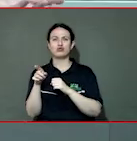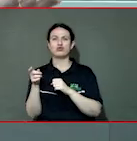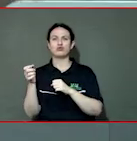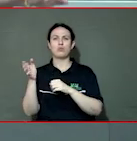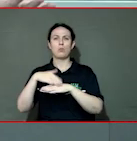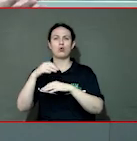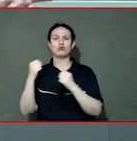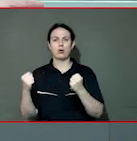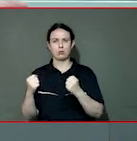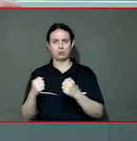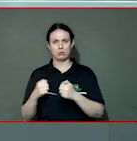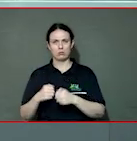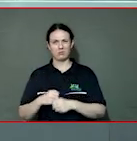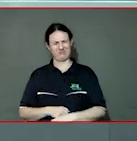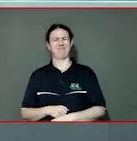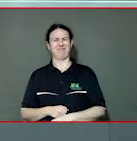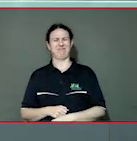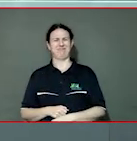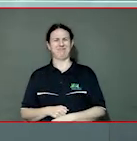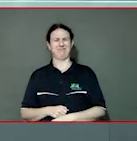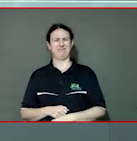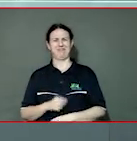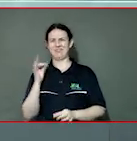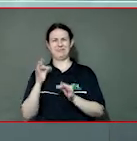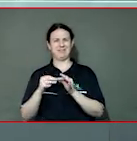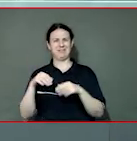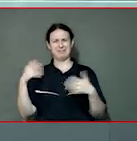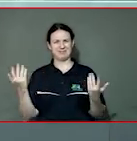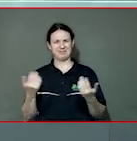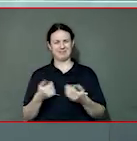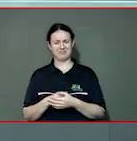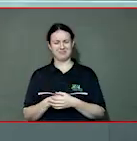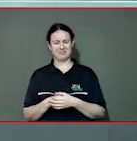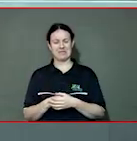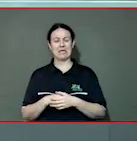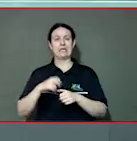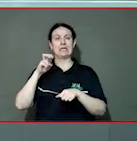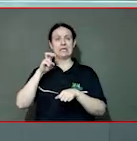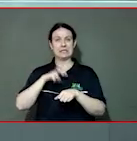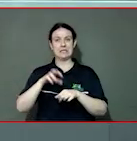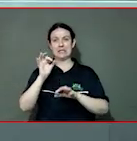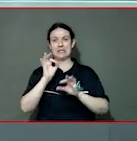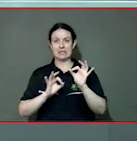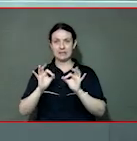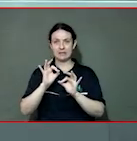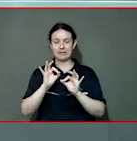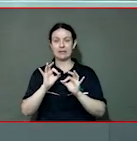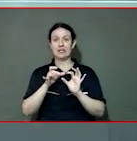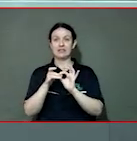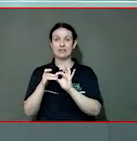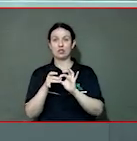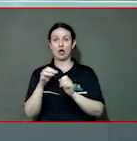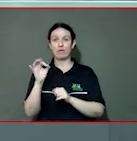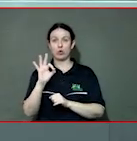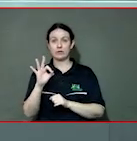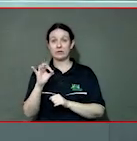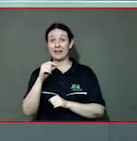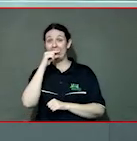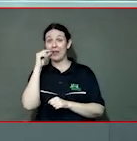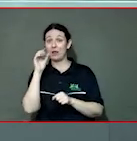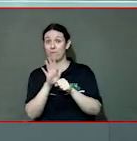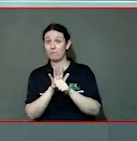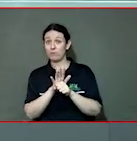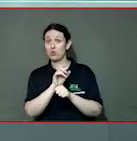ones are you talking about? Okay, so intermolecular forces, and please, you must write out the word, no